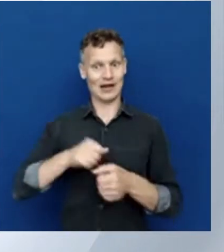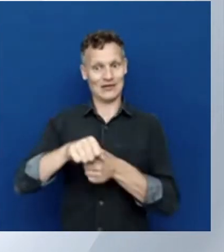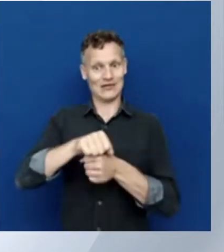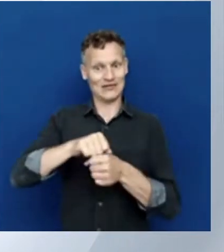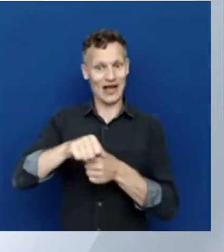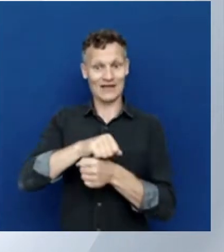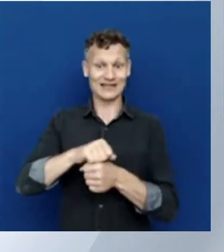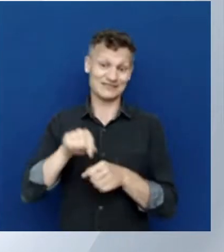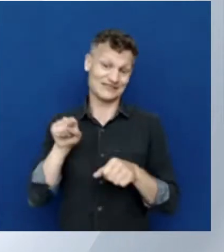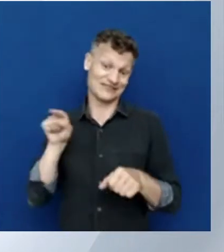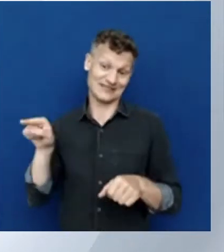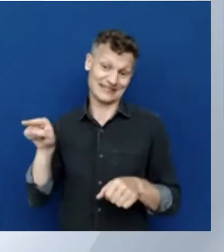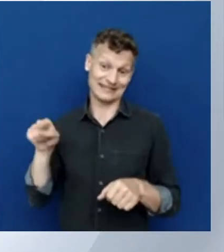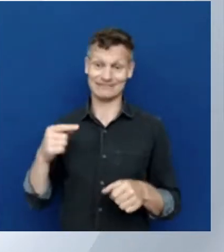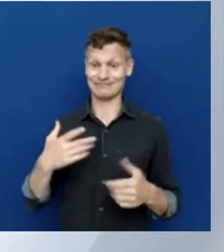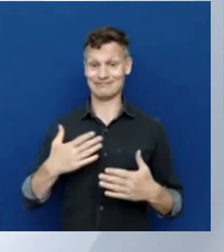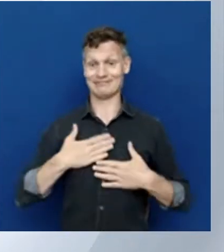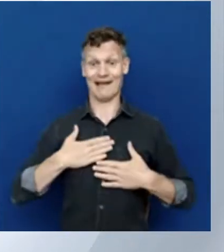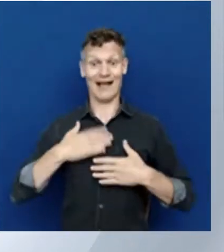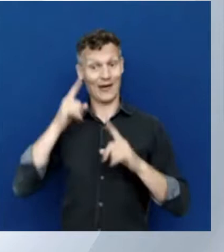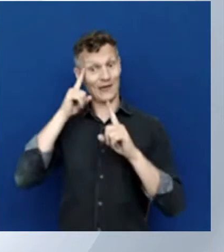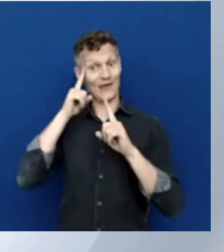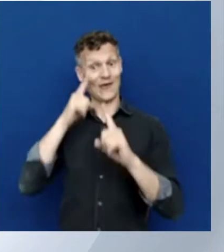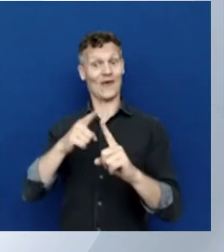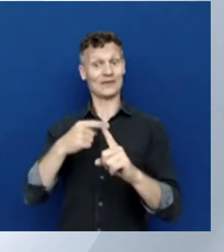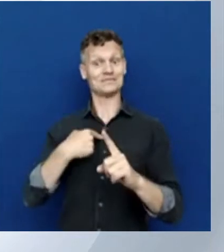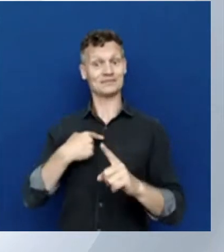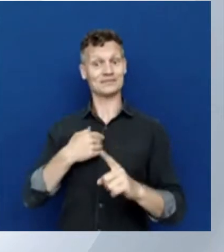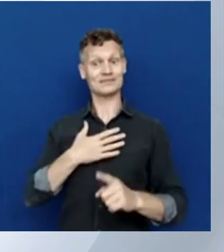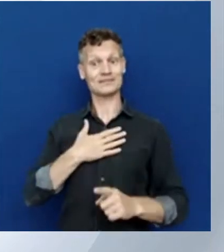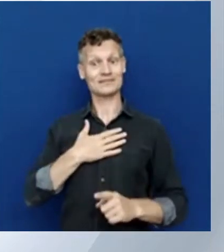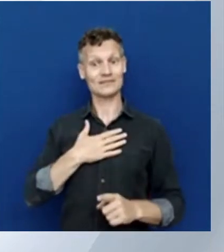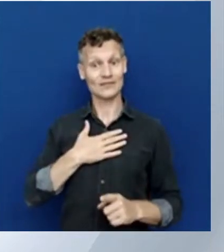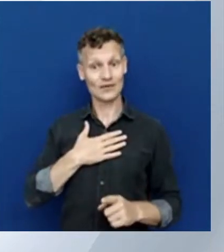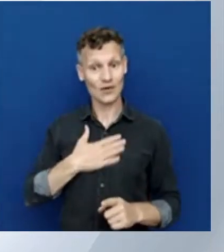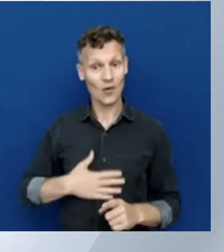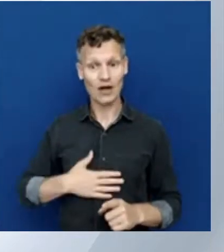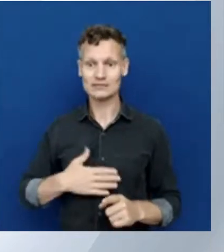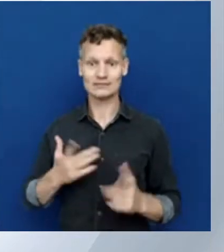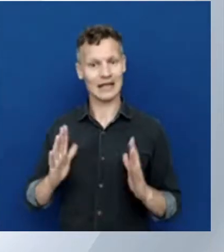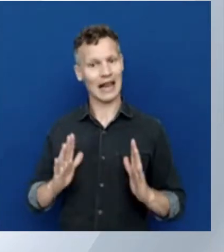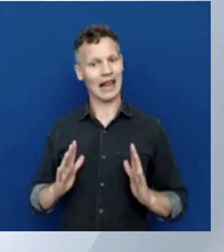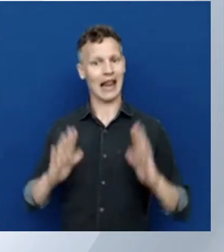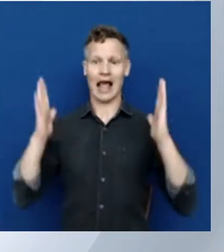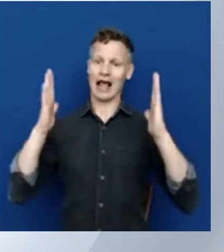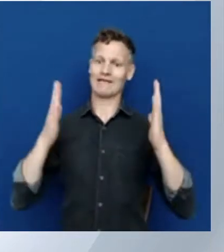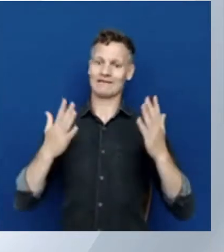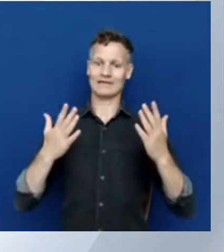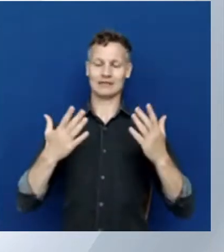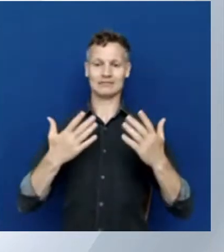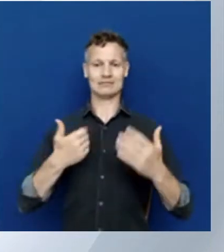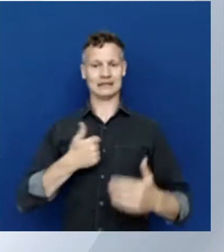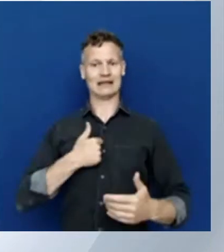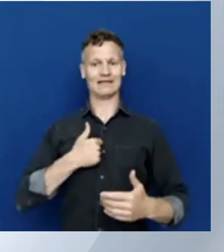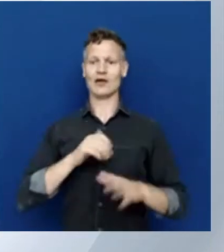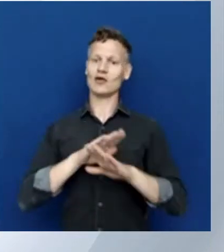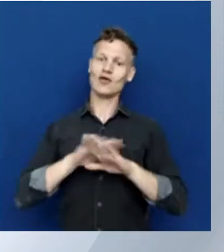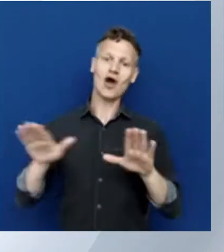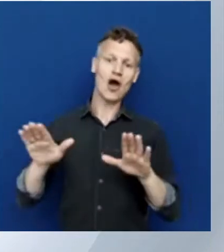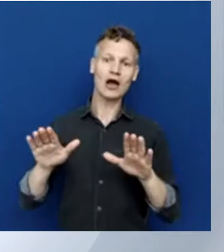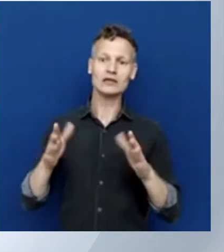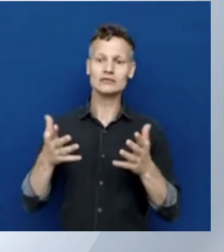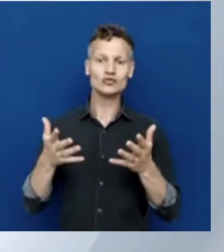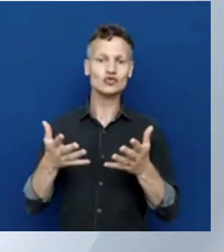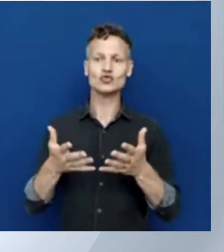of my goal, is to be able to live life without having to bother too much about